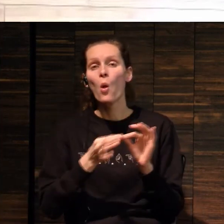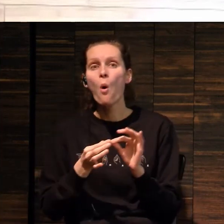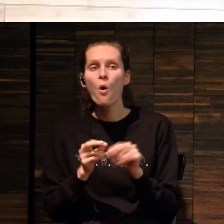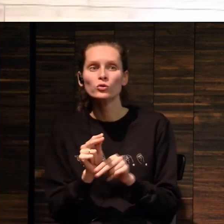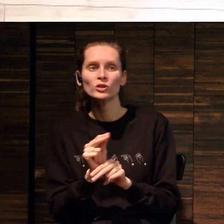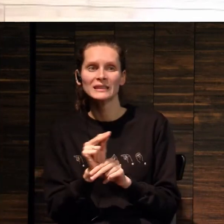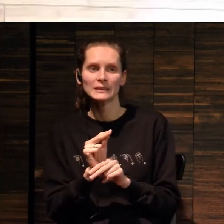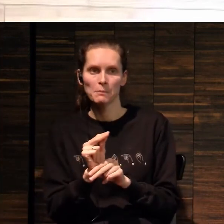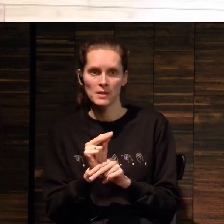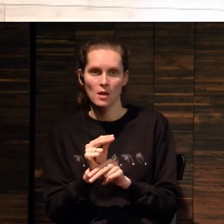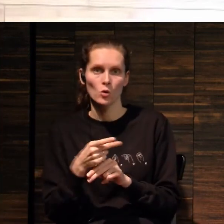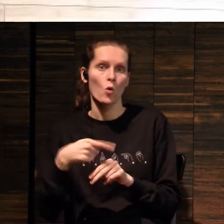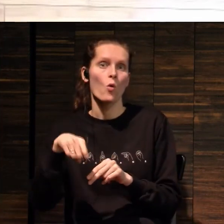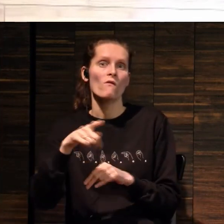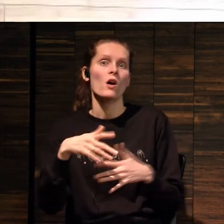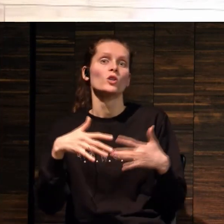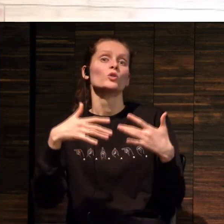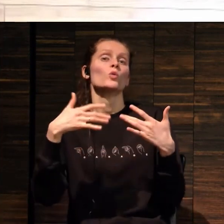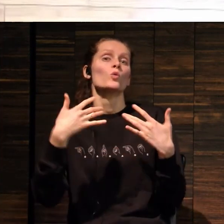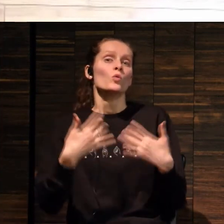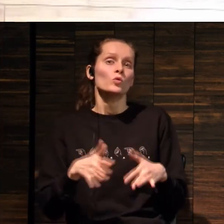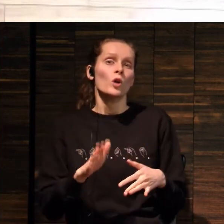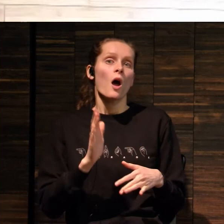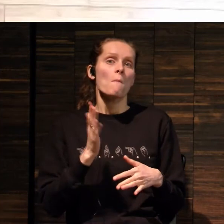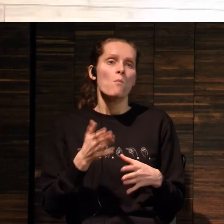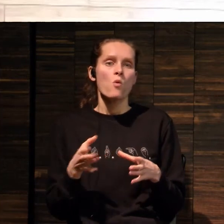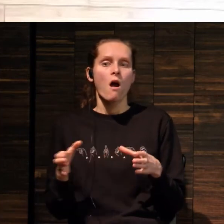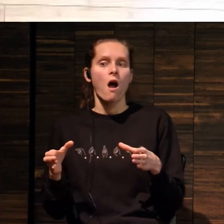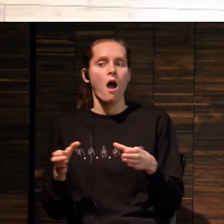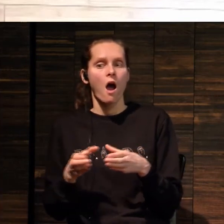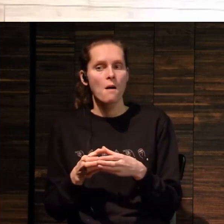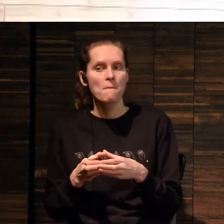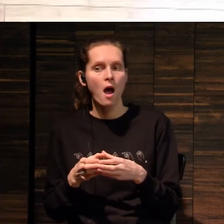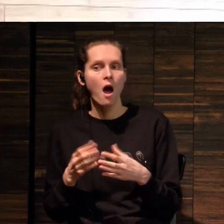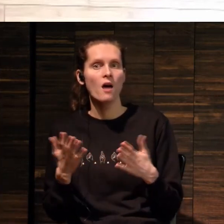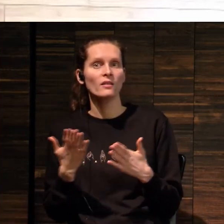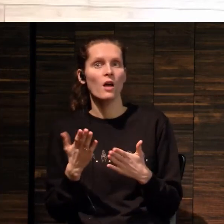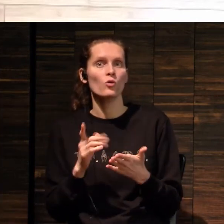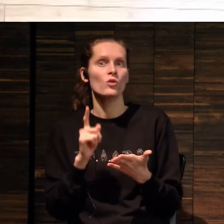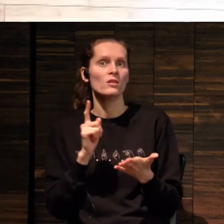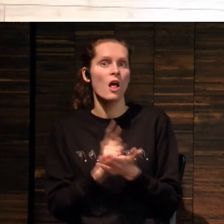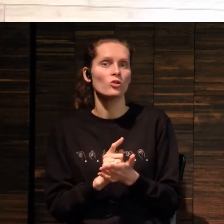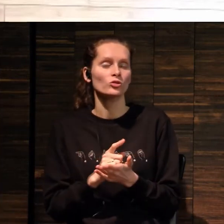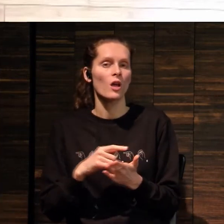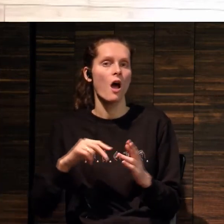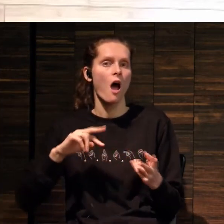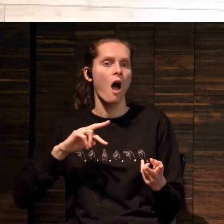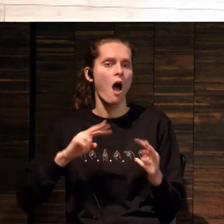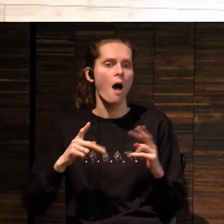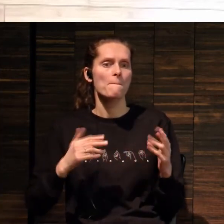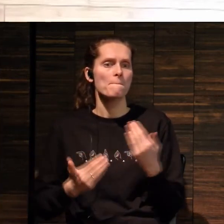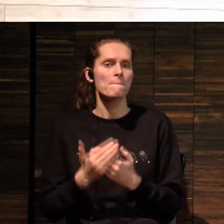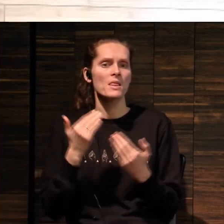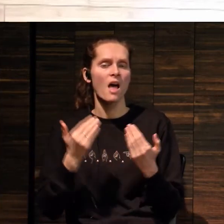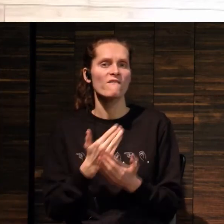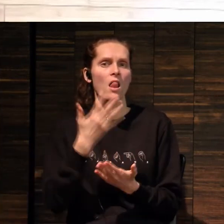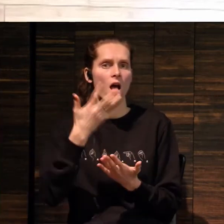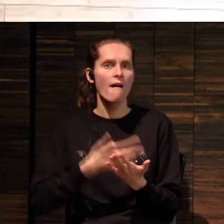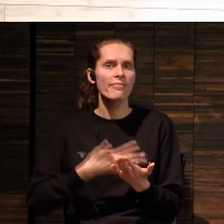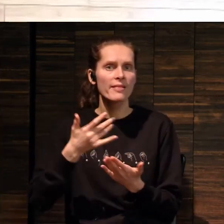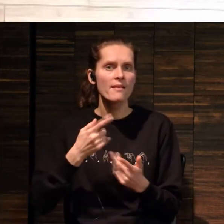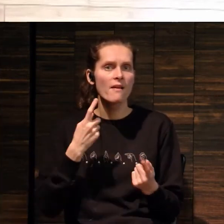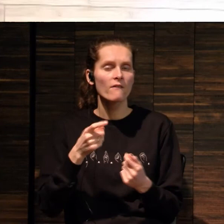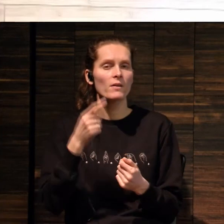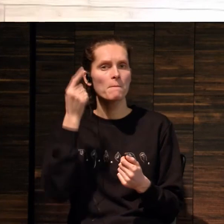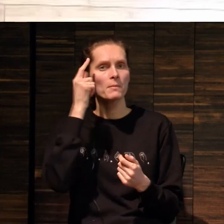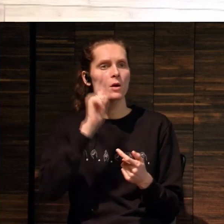devs are pushing updates to prod. A website is a living city. It's not managed by one person. So you've got